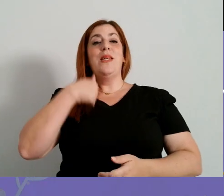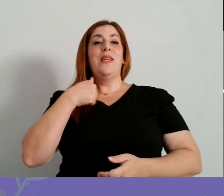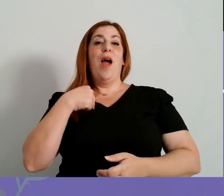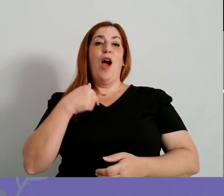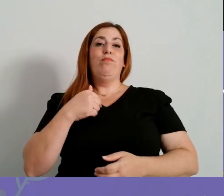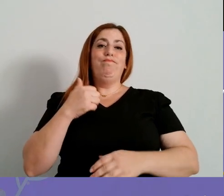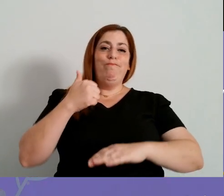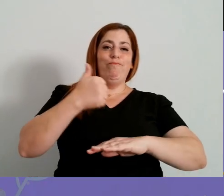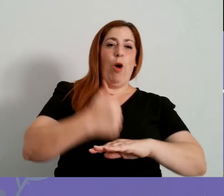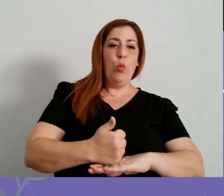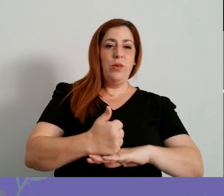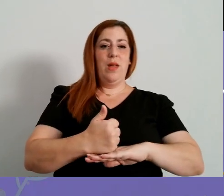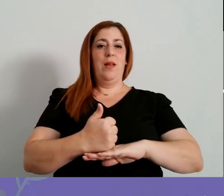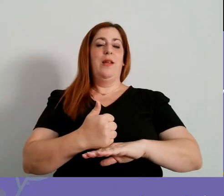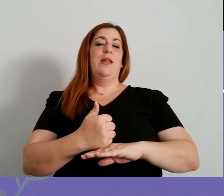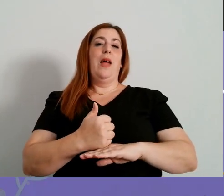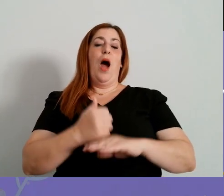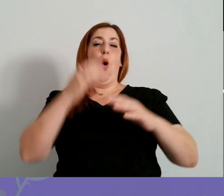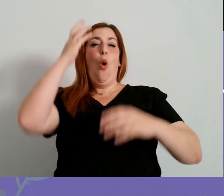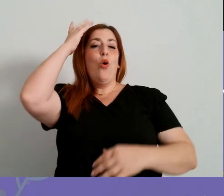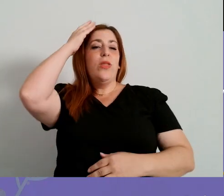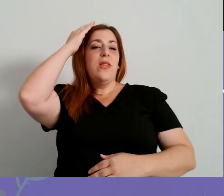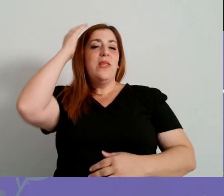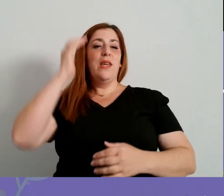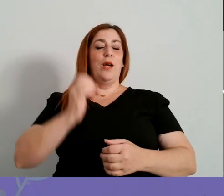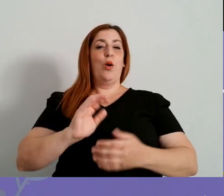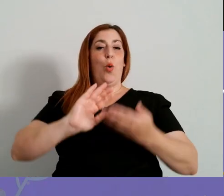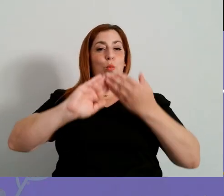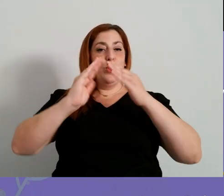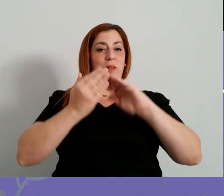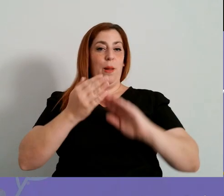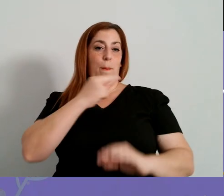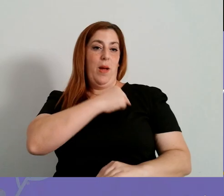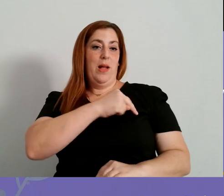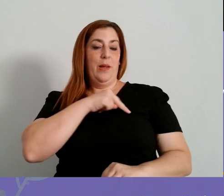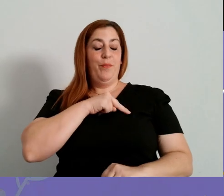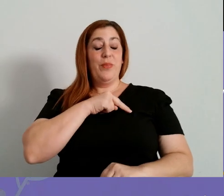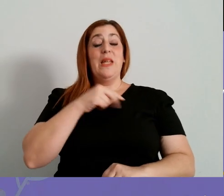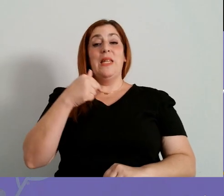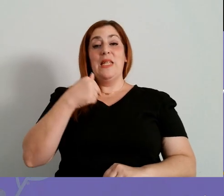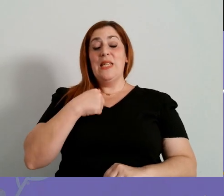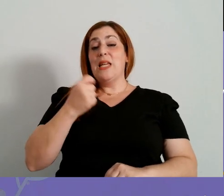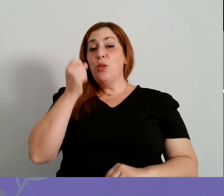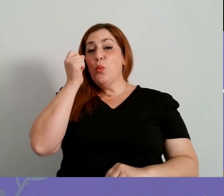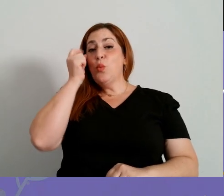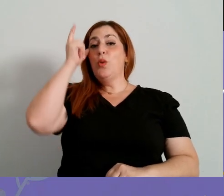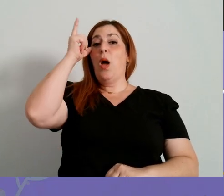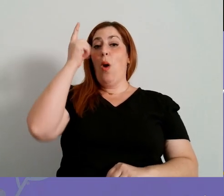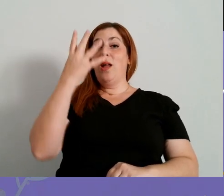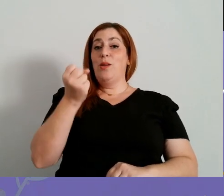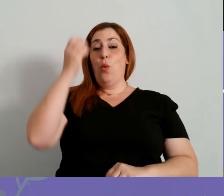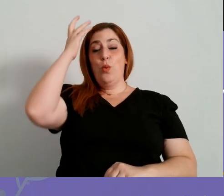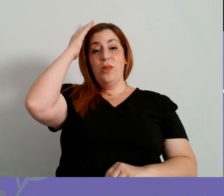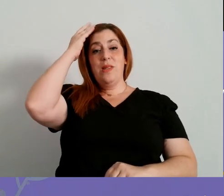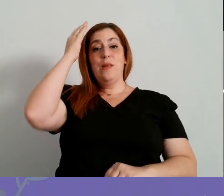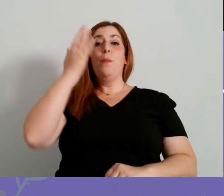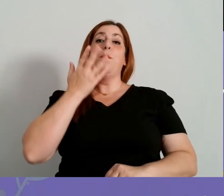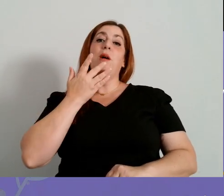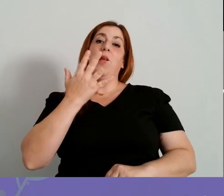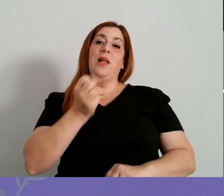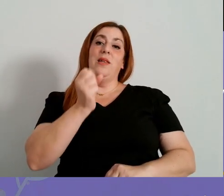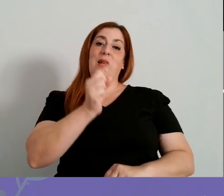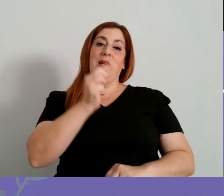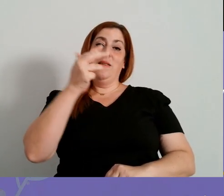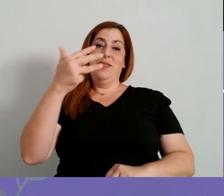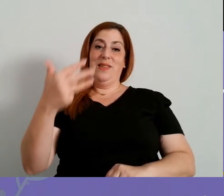aim to be the first autism-led NGO here in Malta. I was late diagnosed as autistic at the age